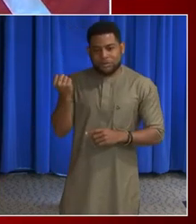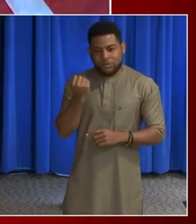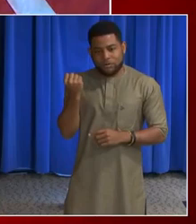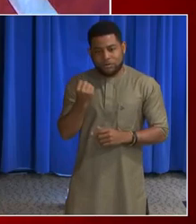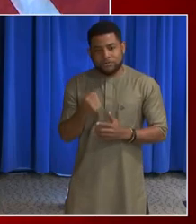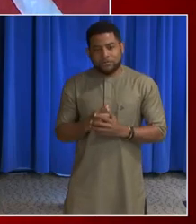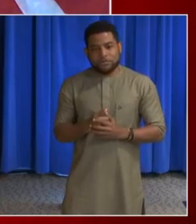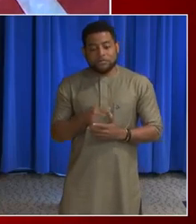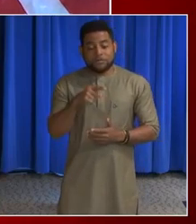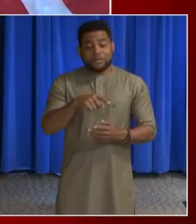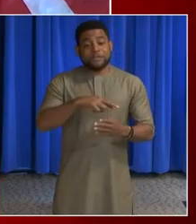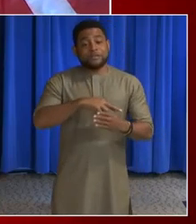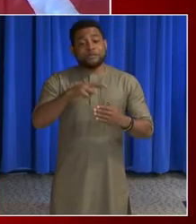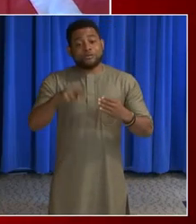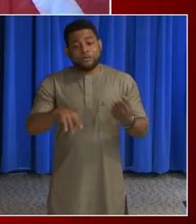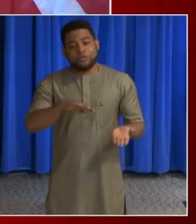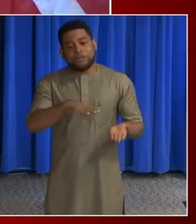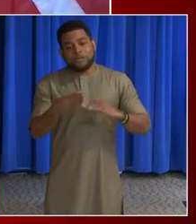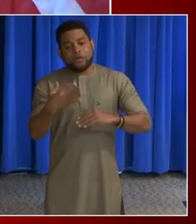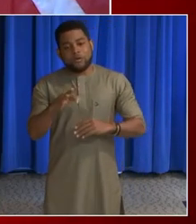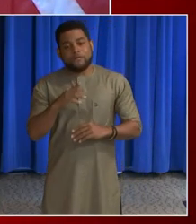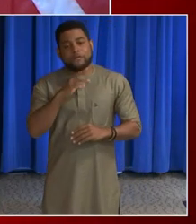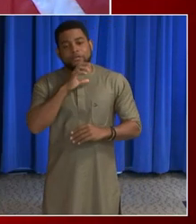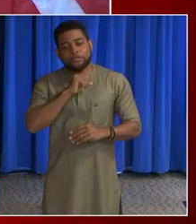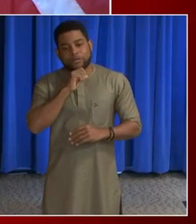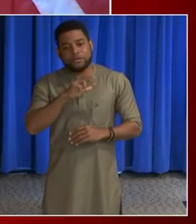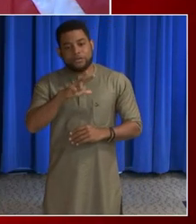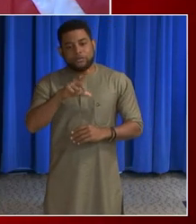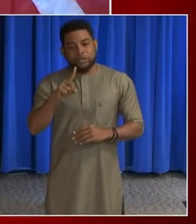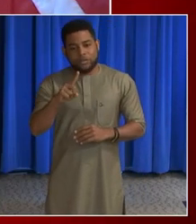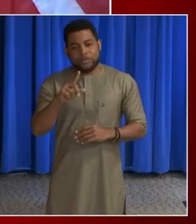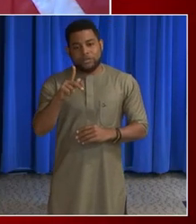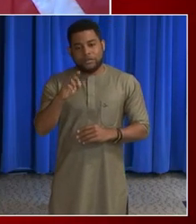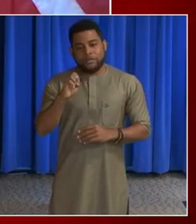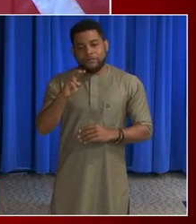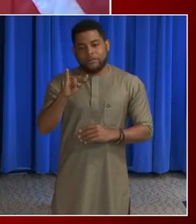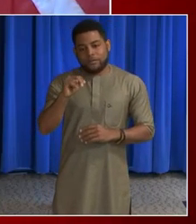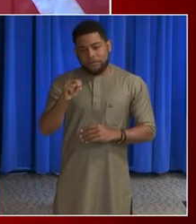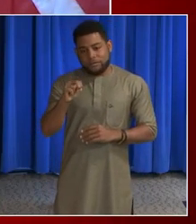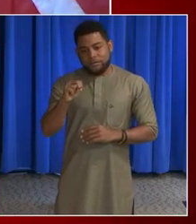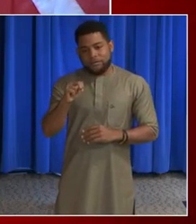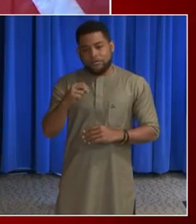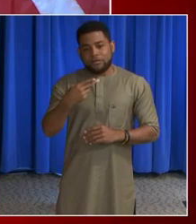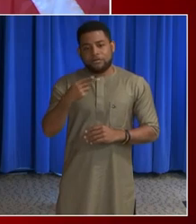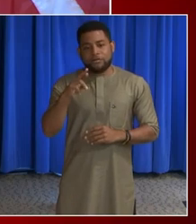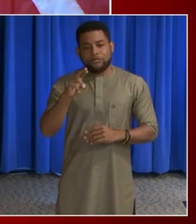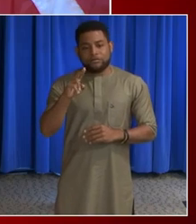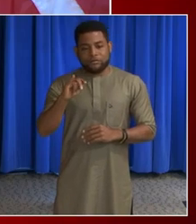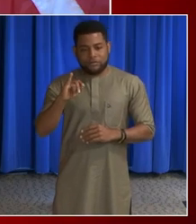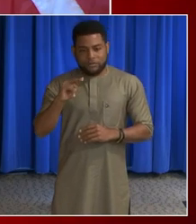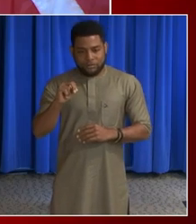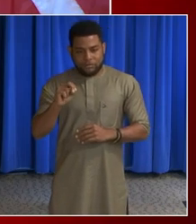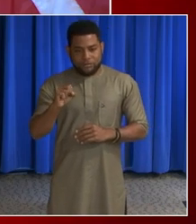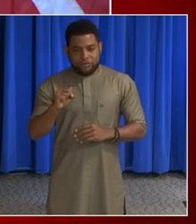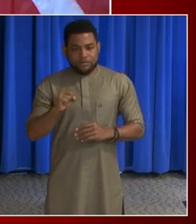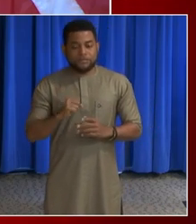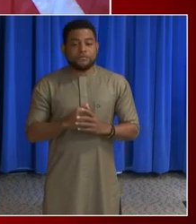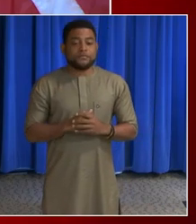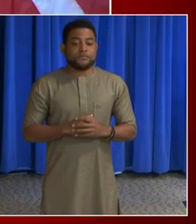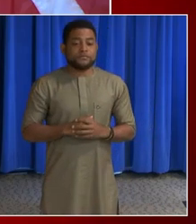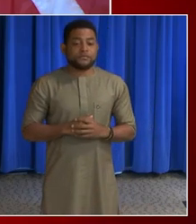of 31-year-old Kevin Hargraves Sherrod. I want to start by saying no matter